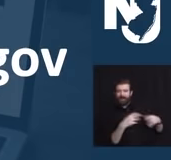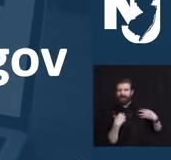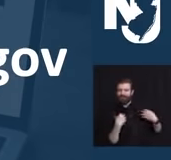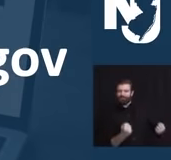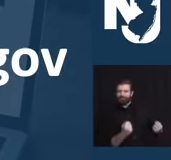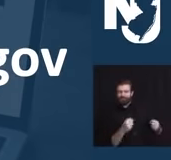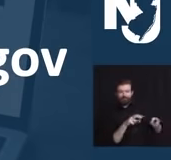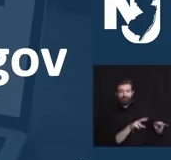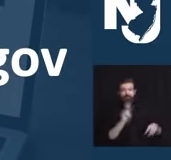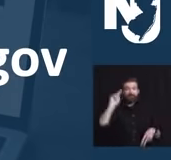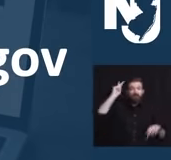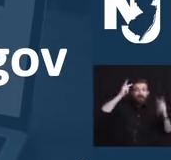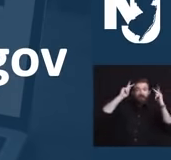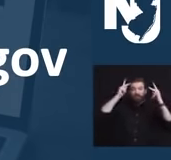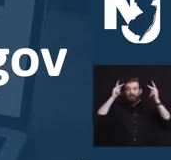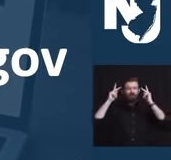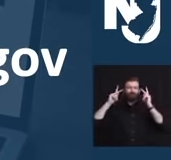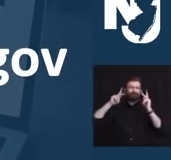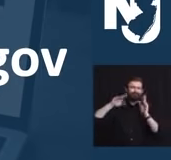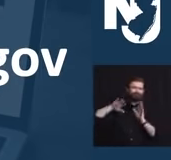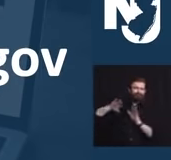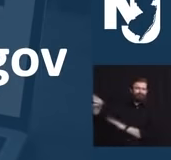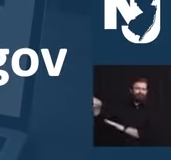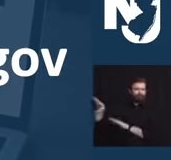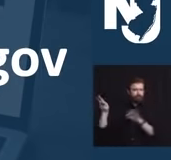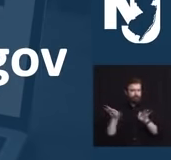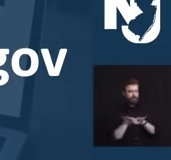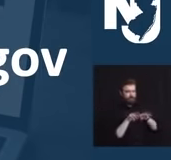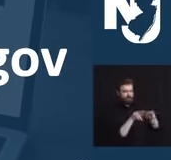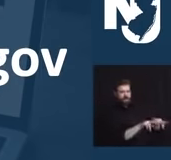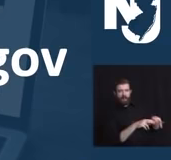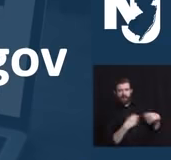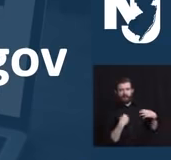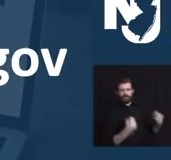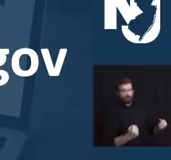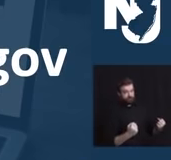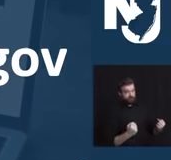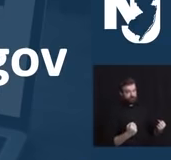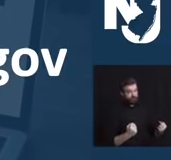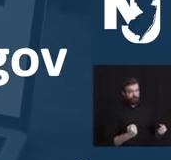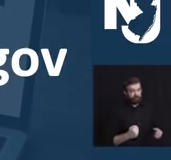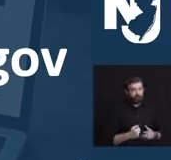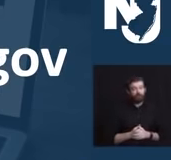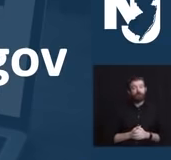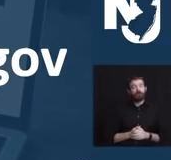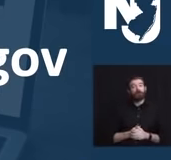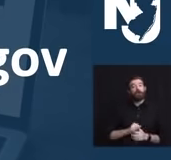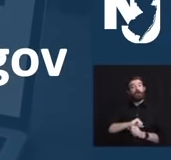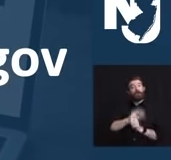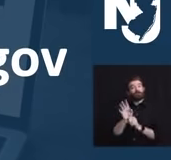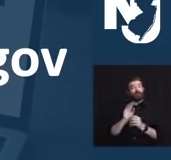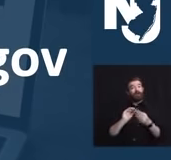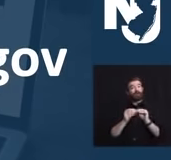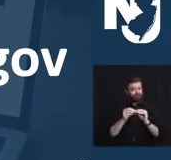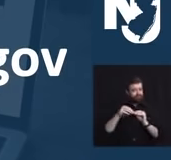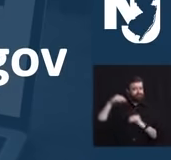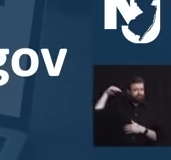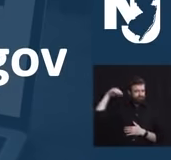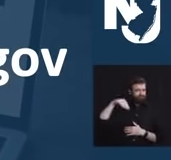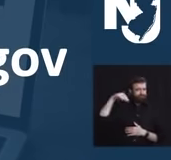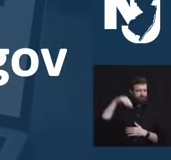COVID numbers are going down, there is one thing we can do above all else to ensure that these numbers keep going